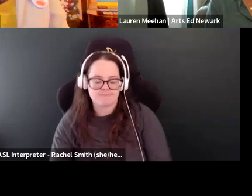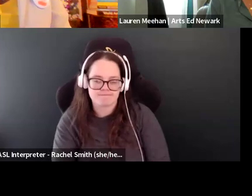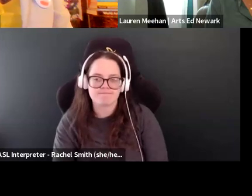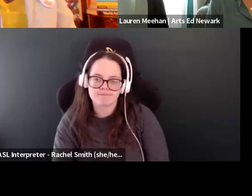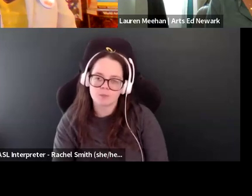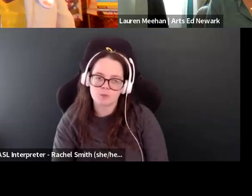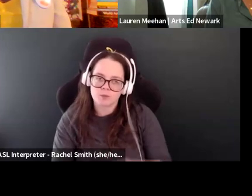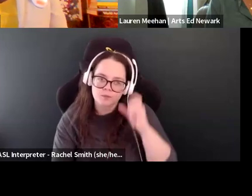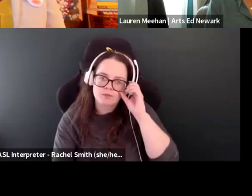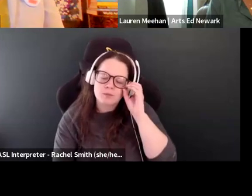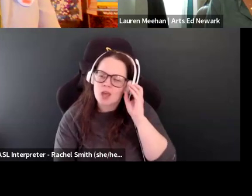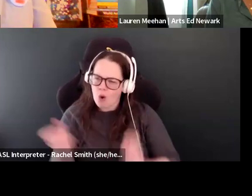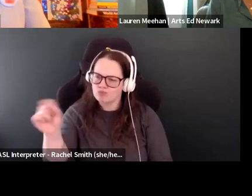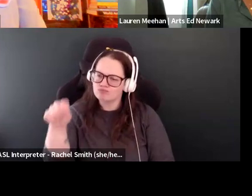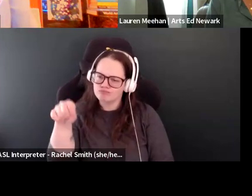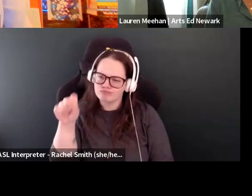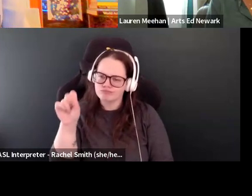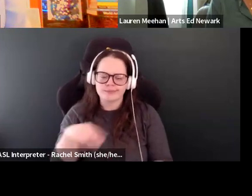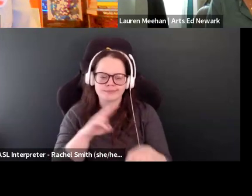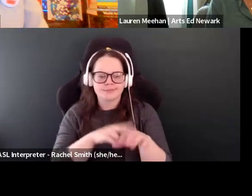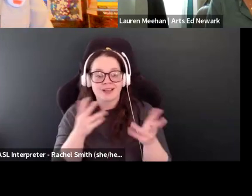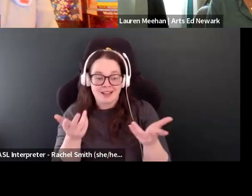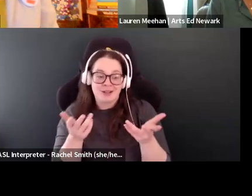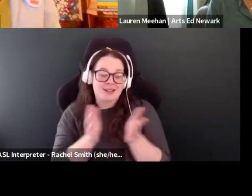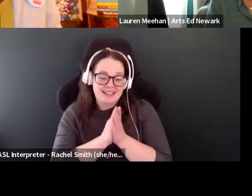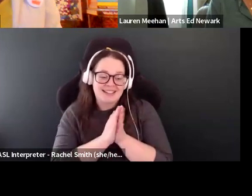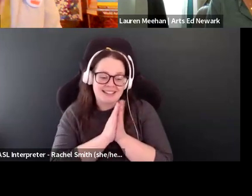Yeah, absolutely. And